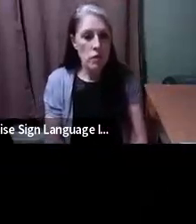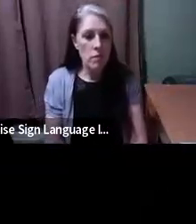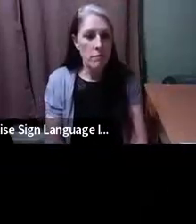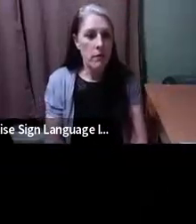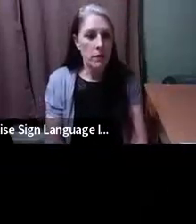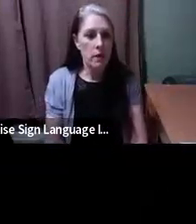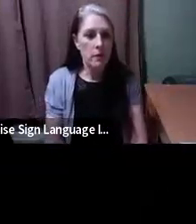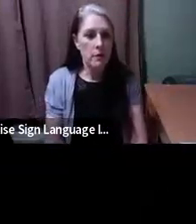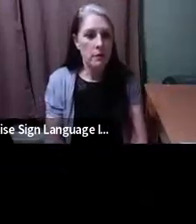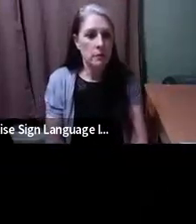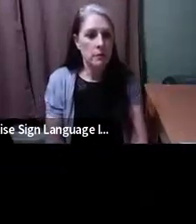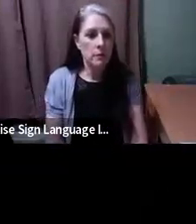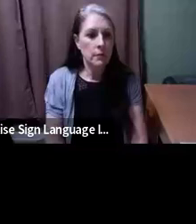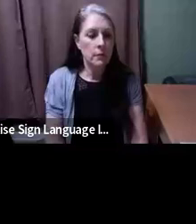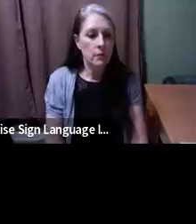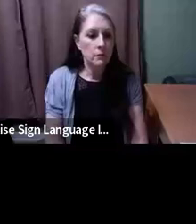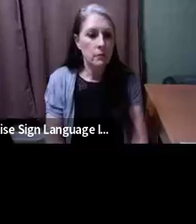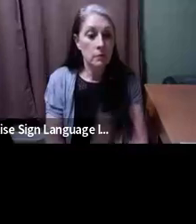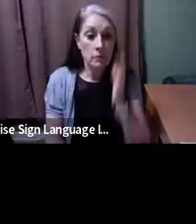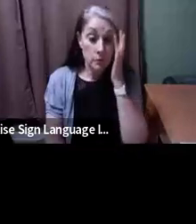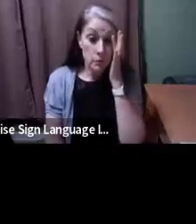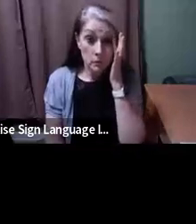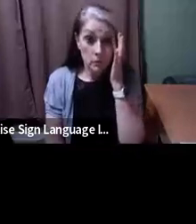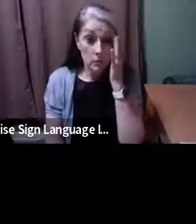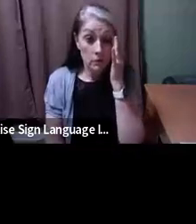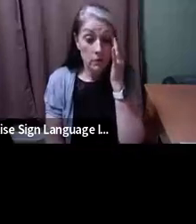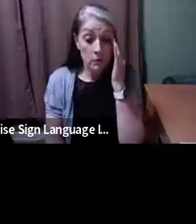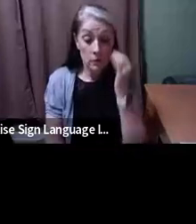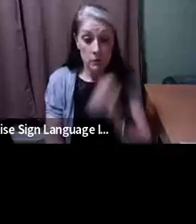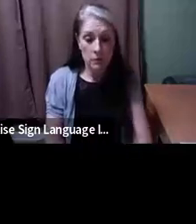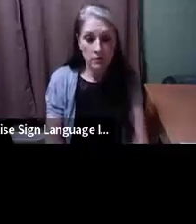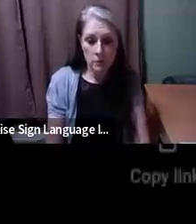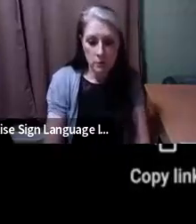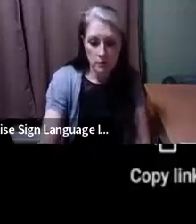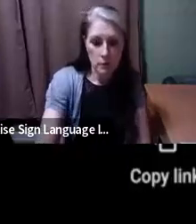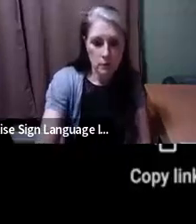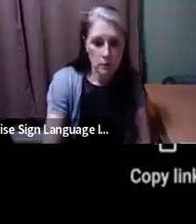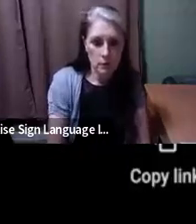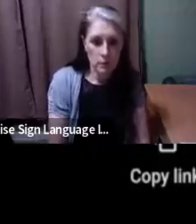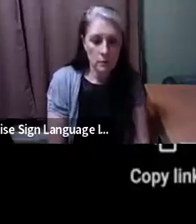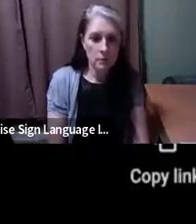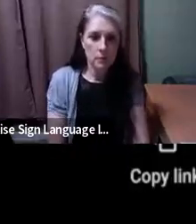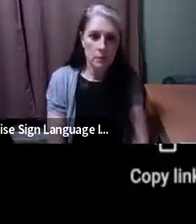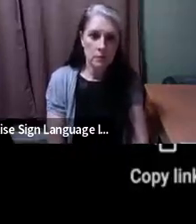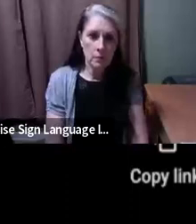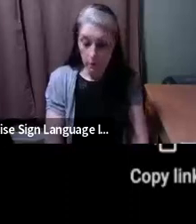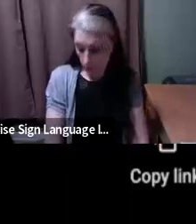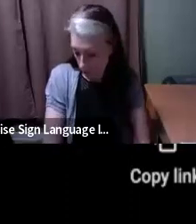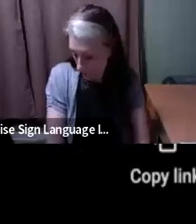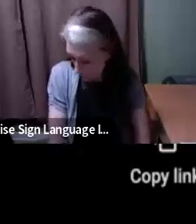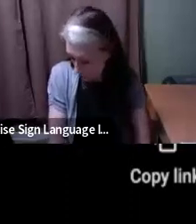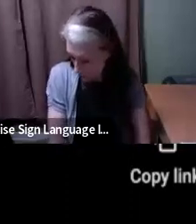hair and dark sneakers. The opening shot of Flutter is from above, and then the camera zooms